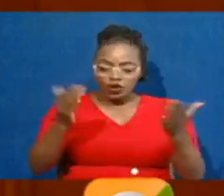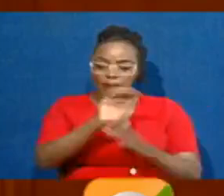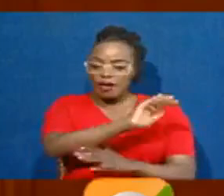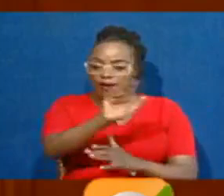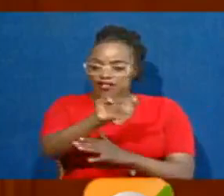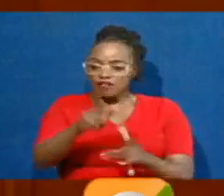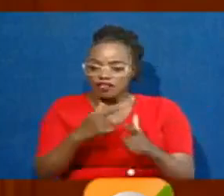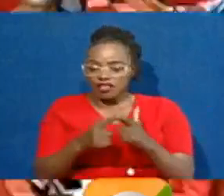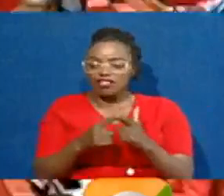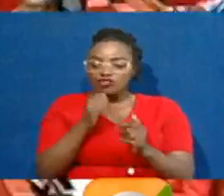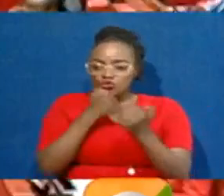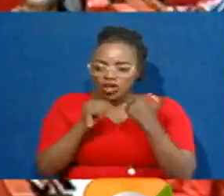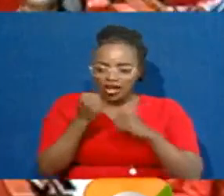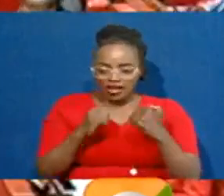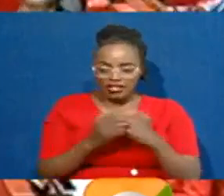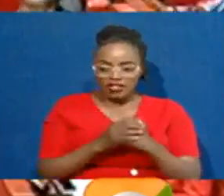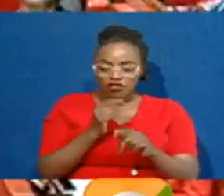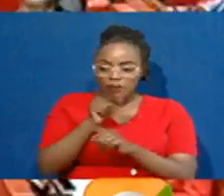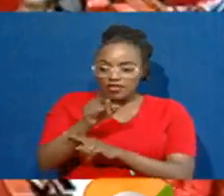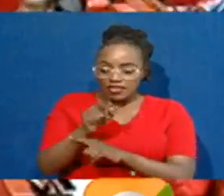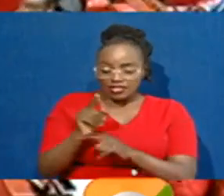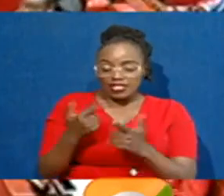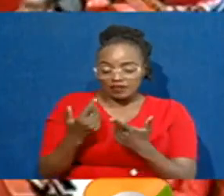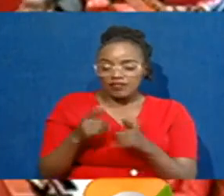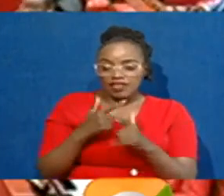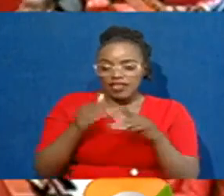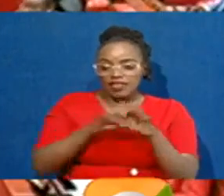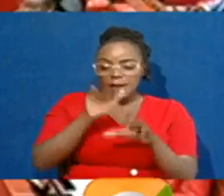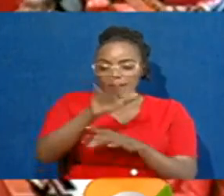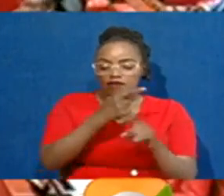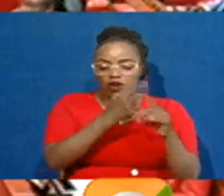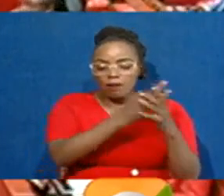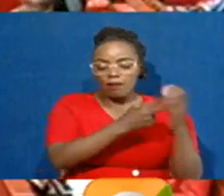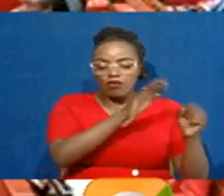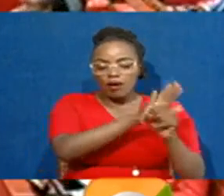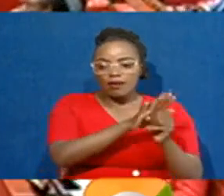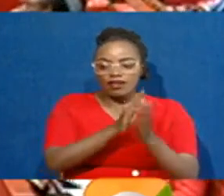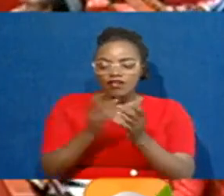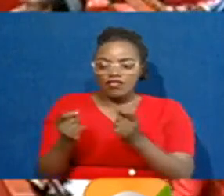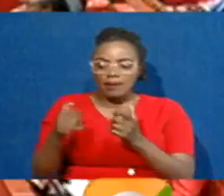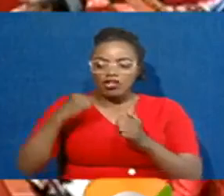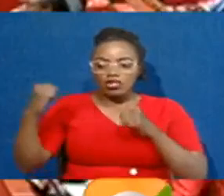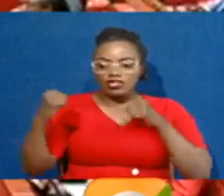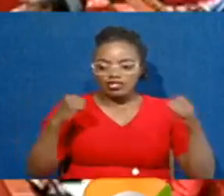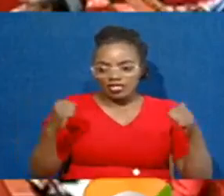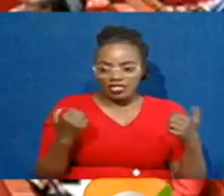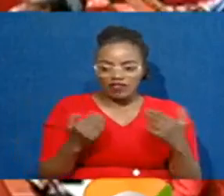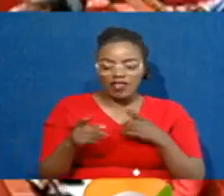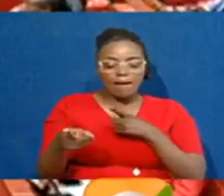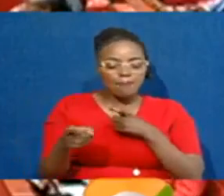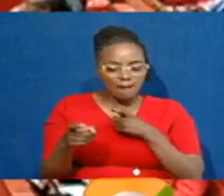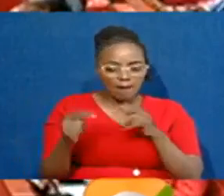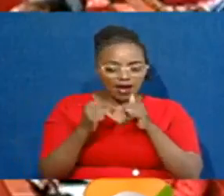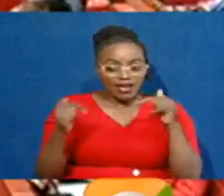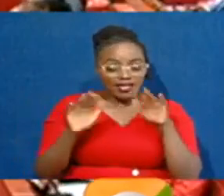I urge you to rise up to the occasion. And from that pitch, the members drawn from both the majority and the minority sides ganged up against